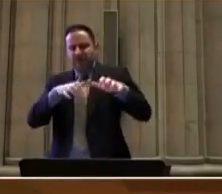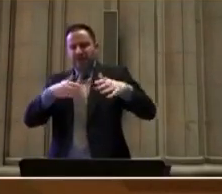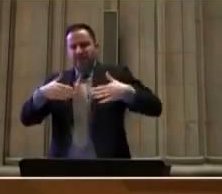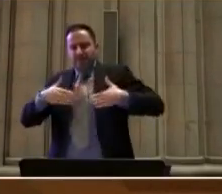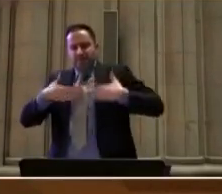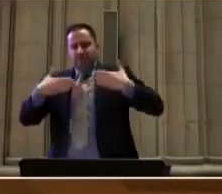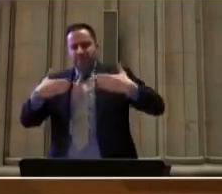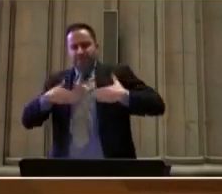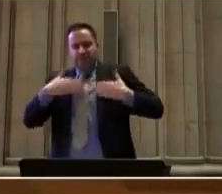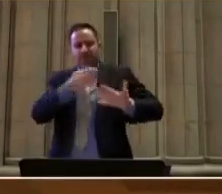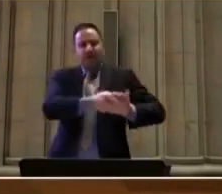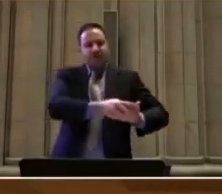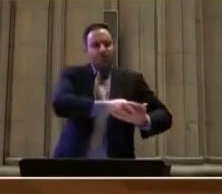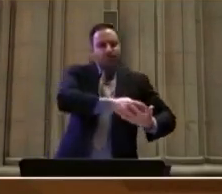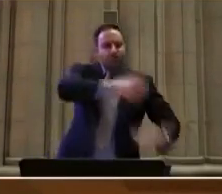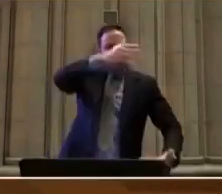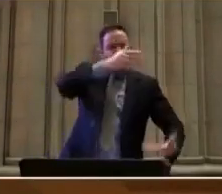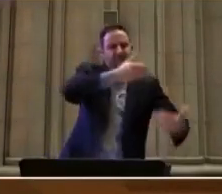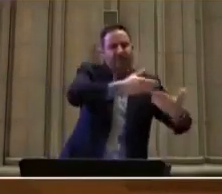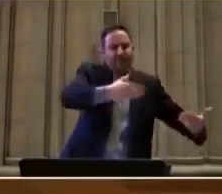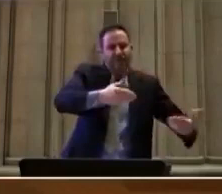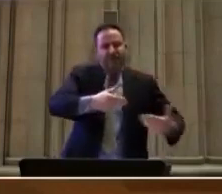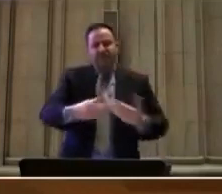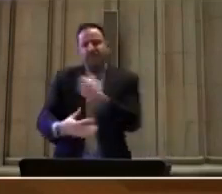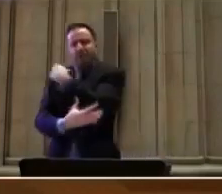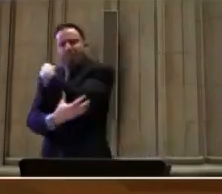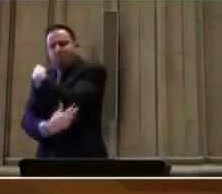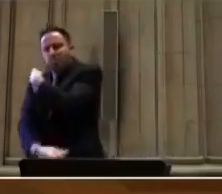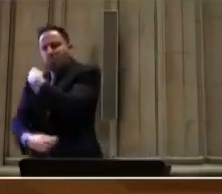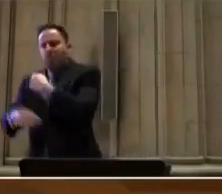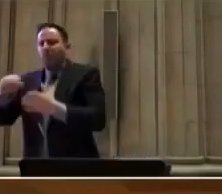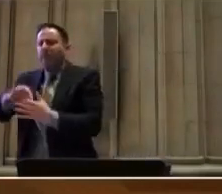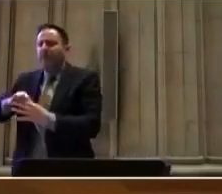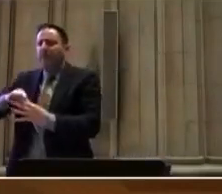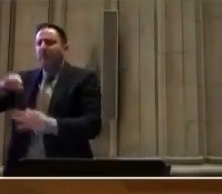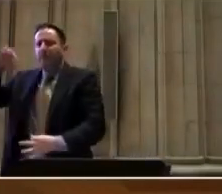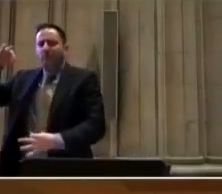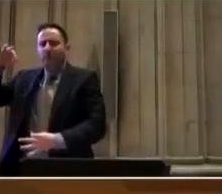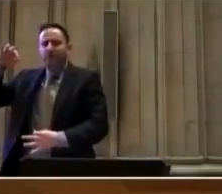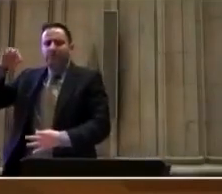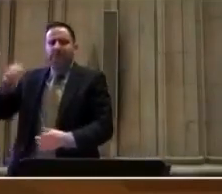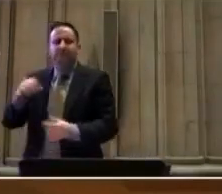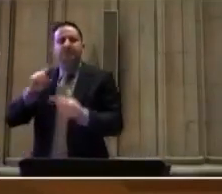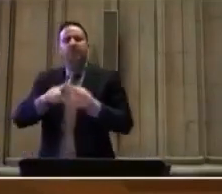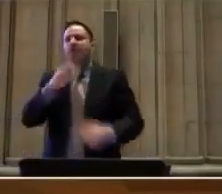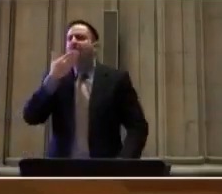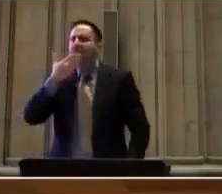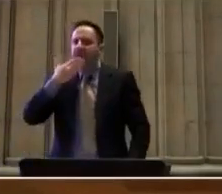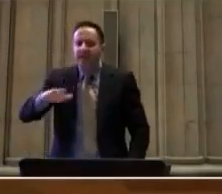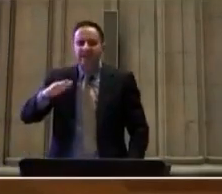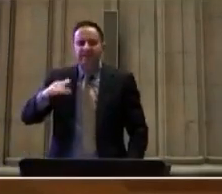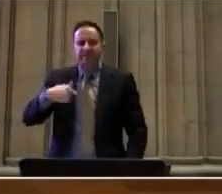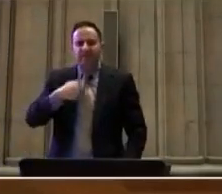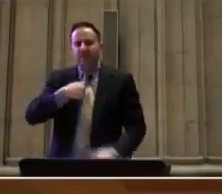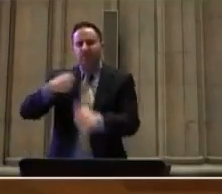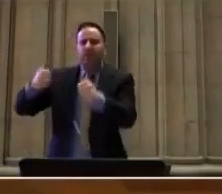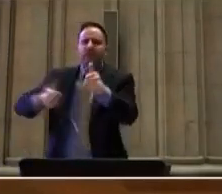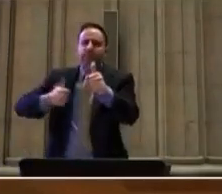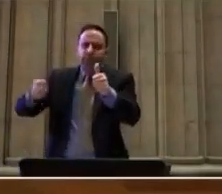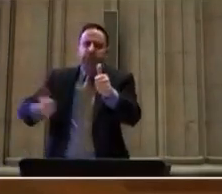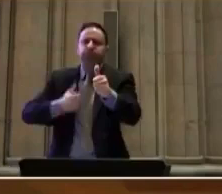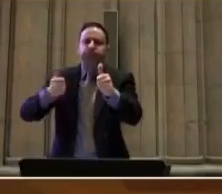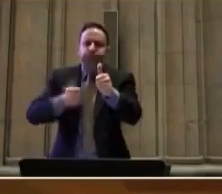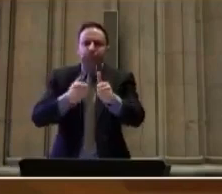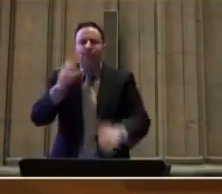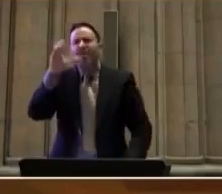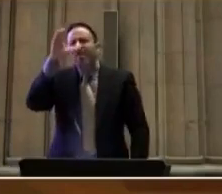in things and poor in soul, save us from weak resignation to the evils we deplore, let the search